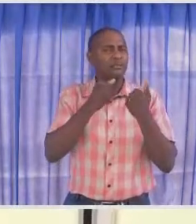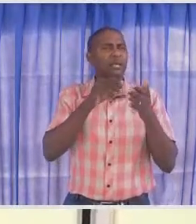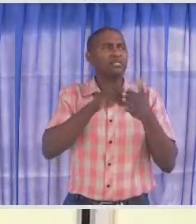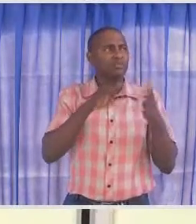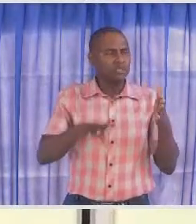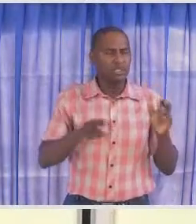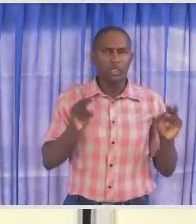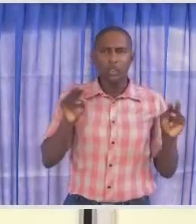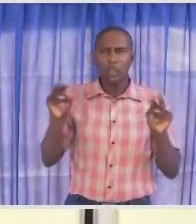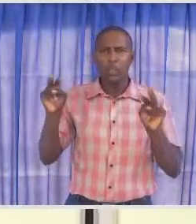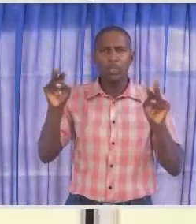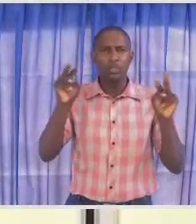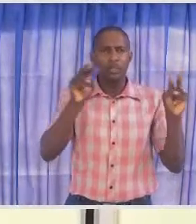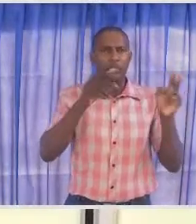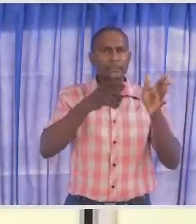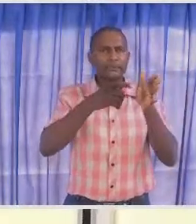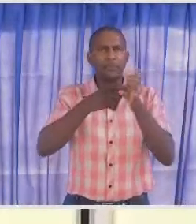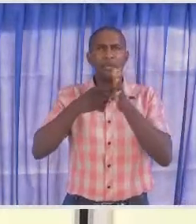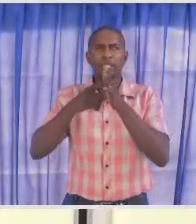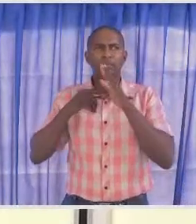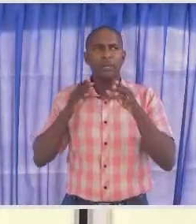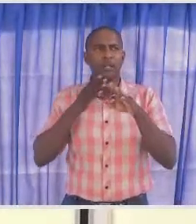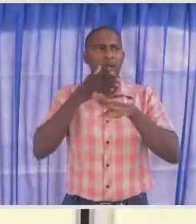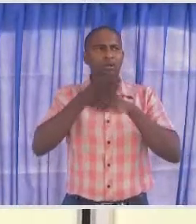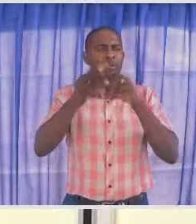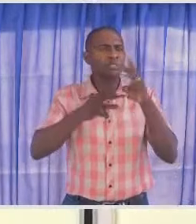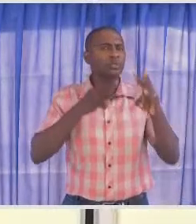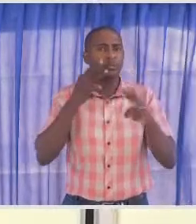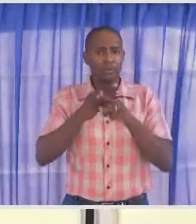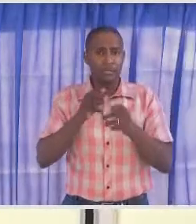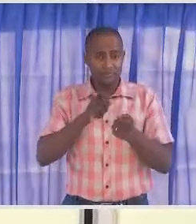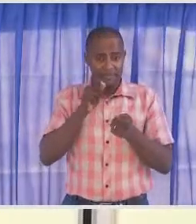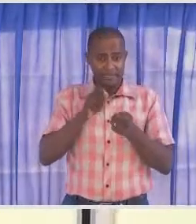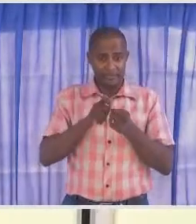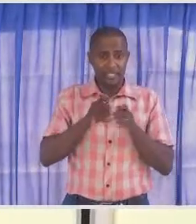the demand across the world for specific